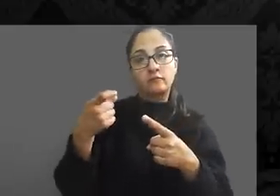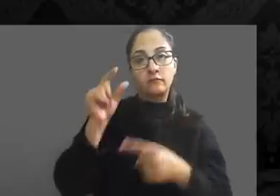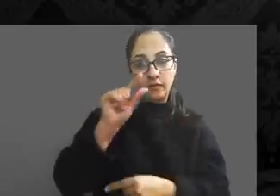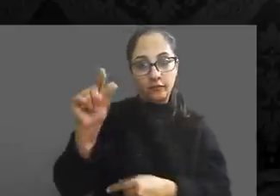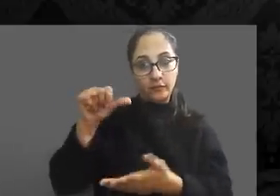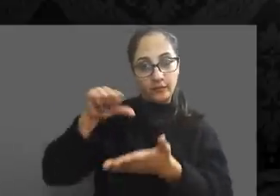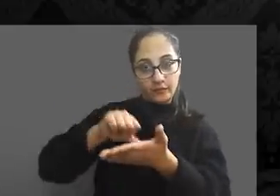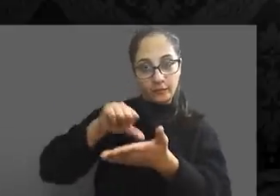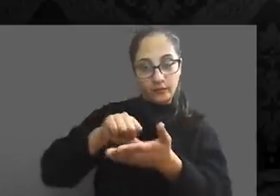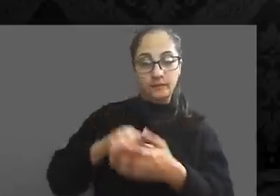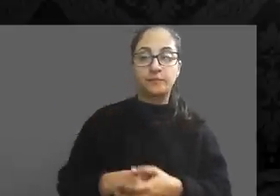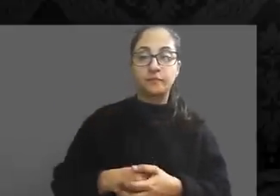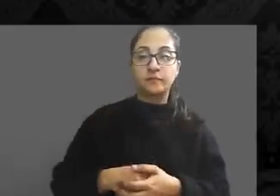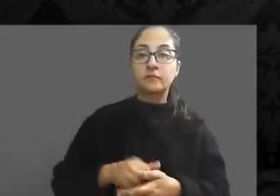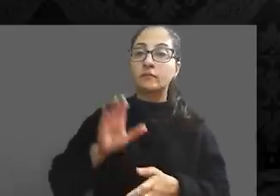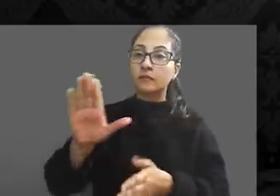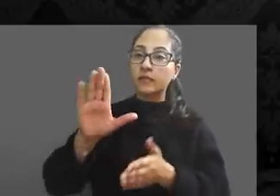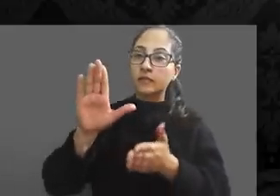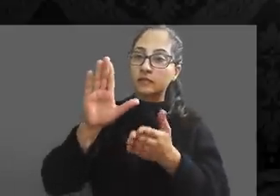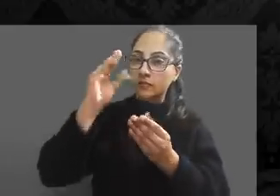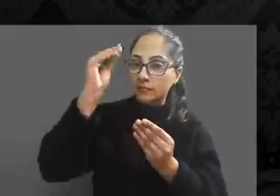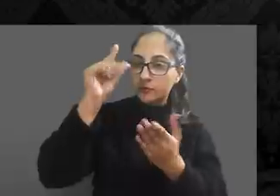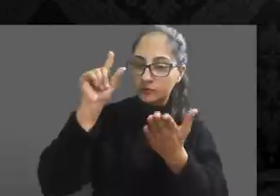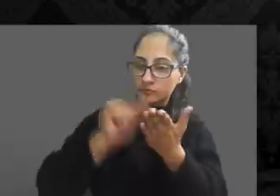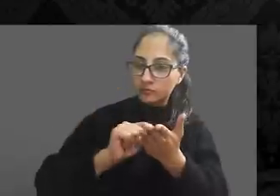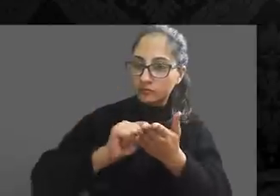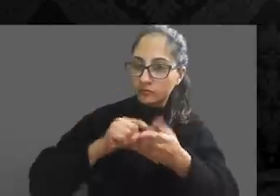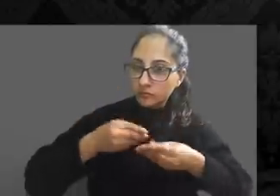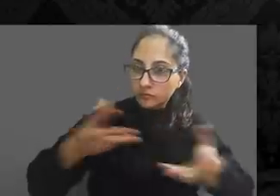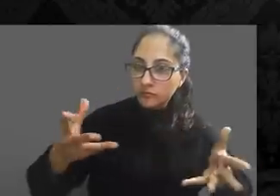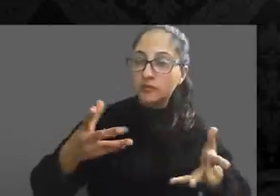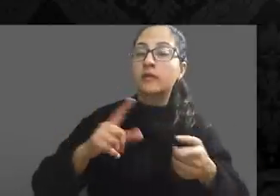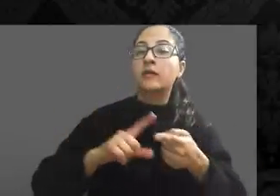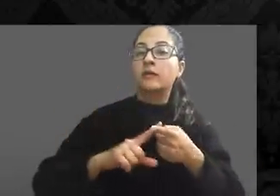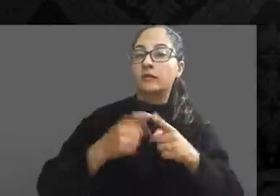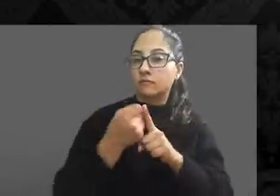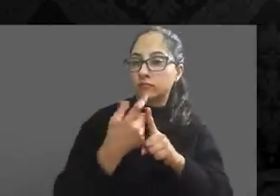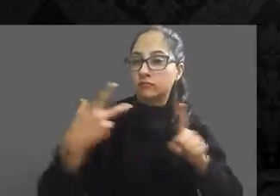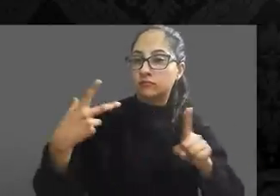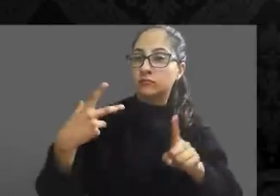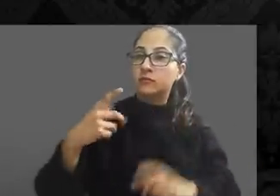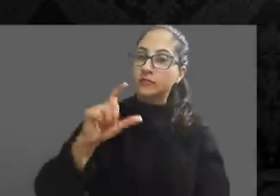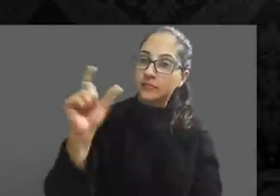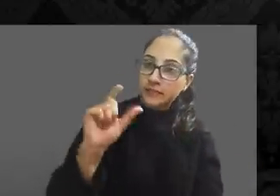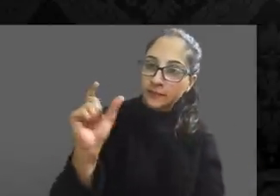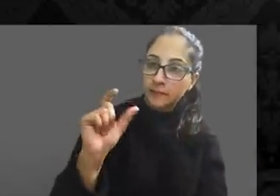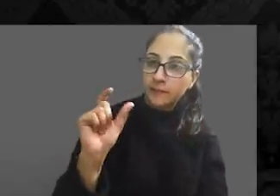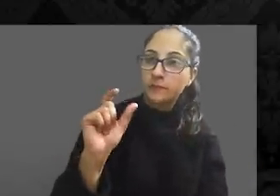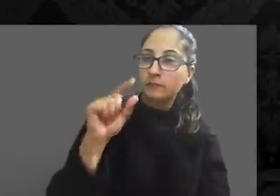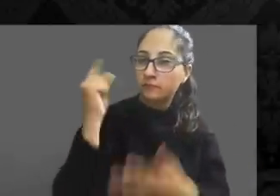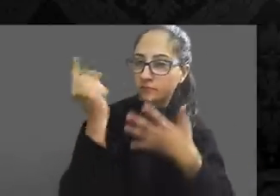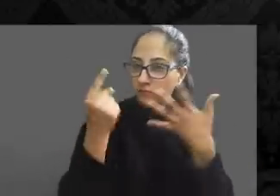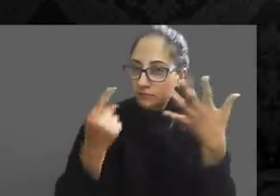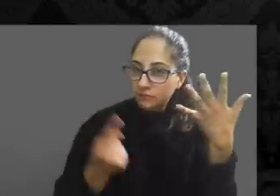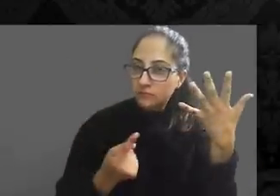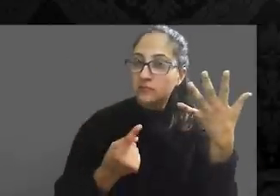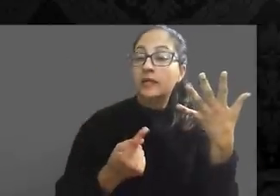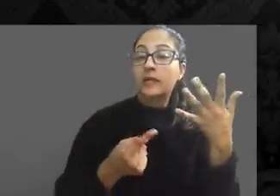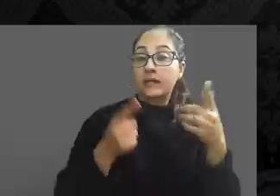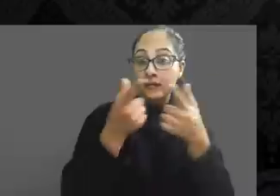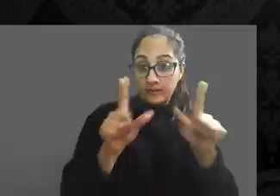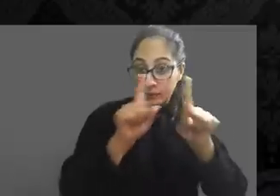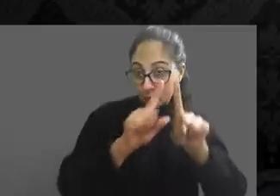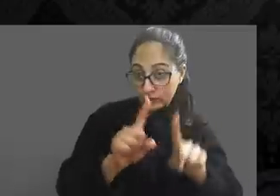Virani's research and publications focus on Islamic history, philosophy, Sufism, Shiism, and Islamic literatures